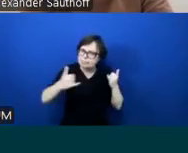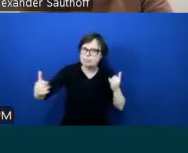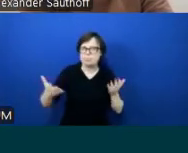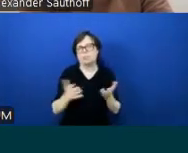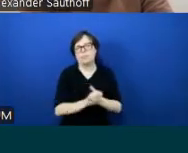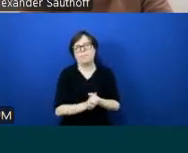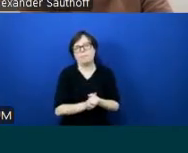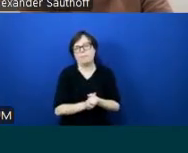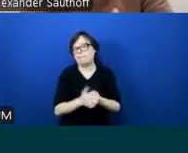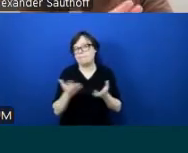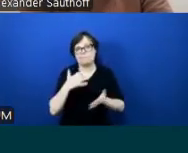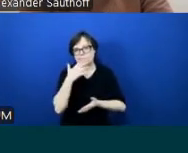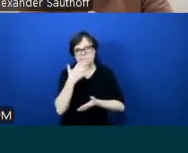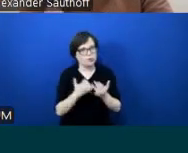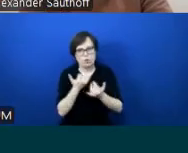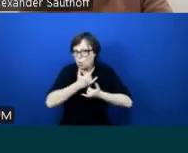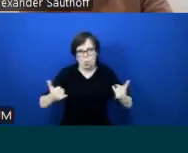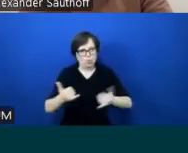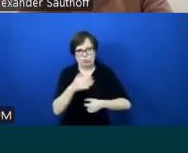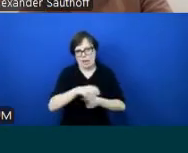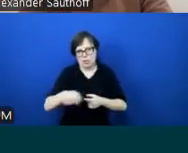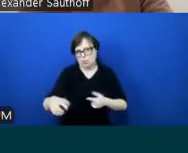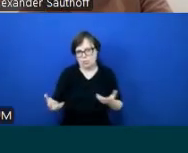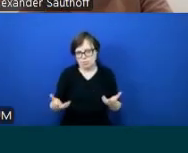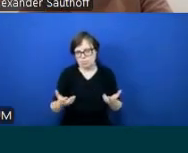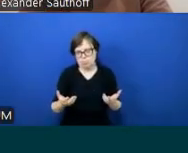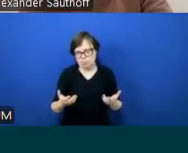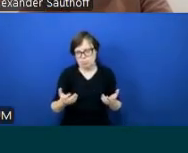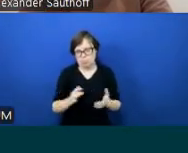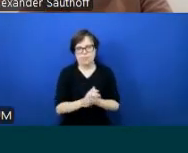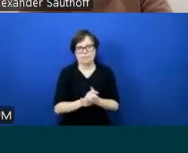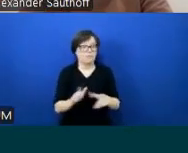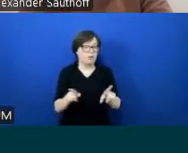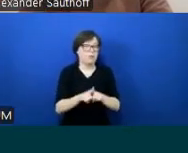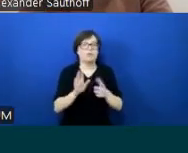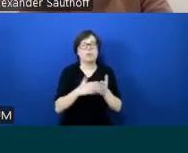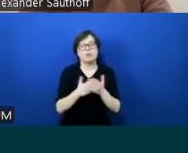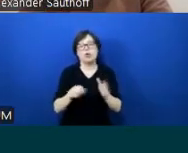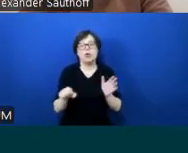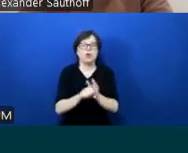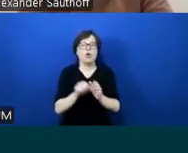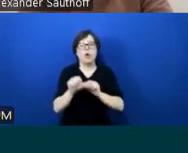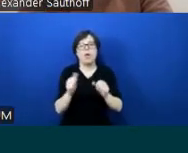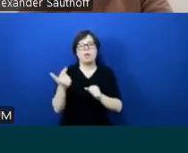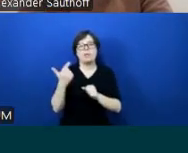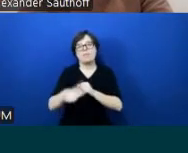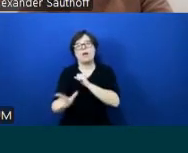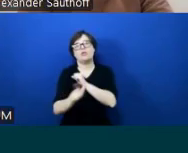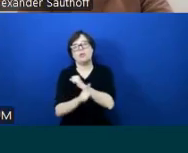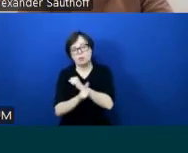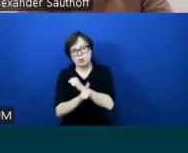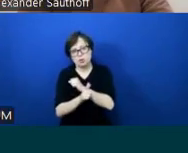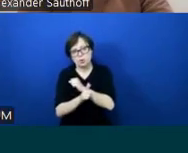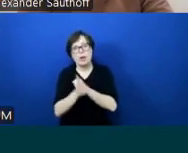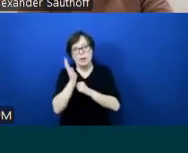well species that by 2070, for example, would be adapted, or that are adapted